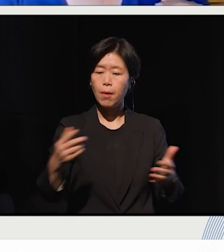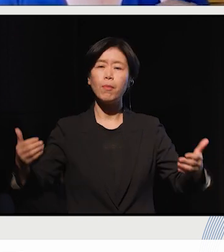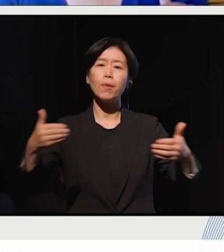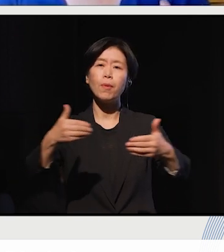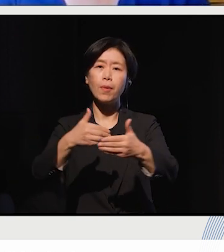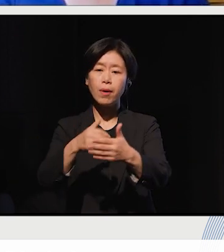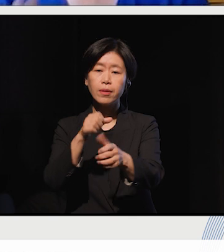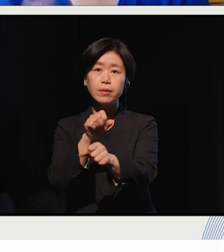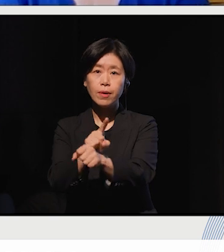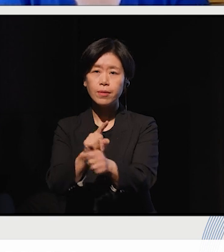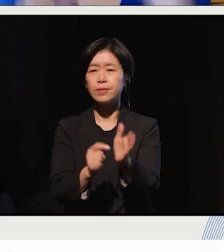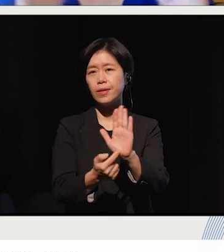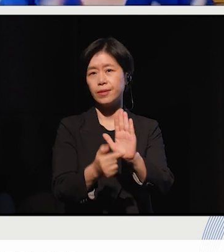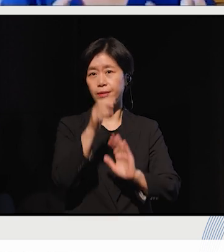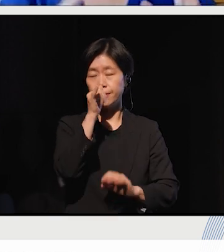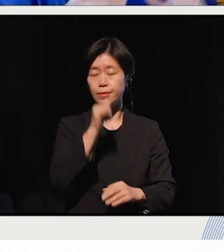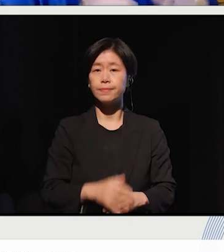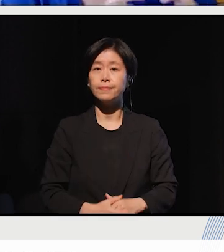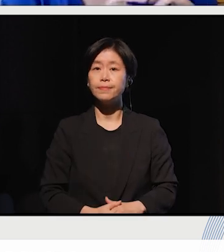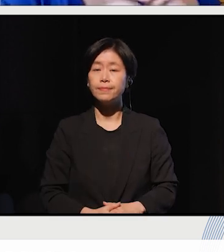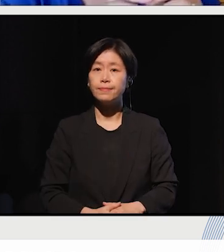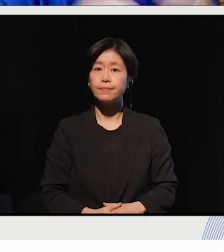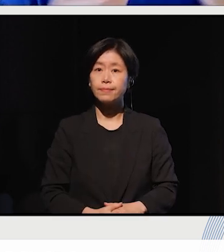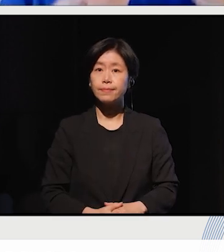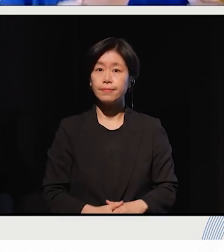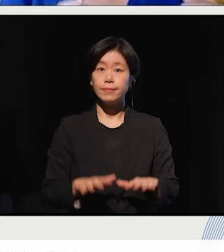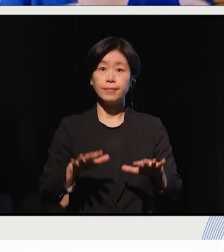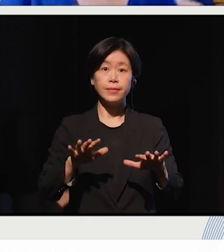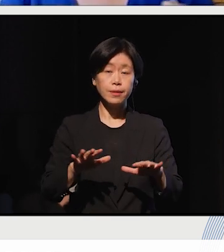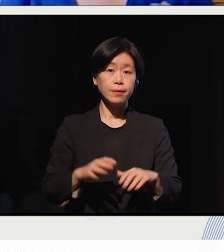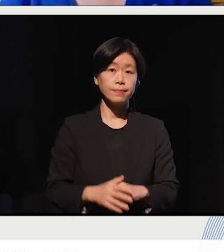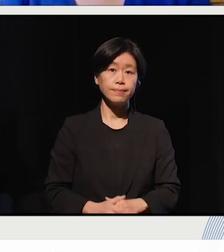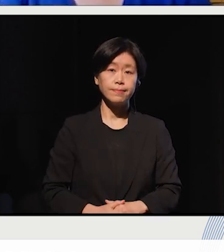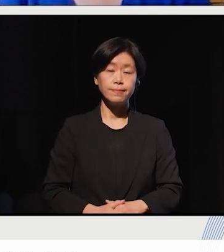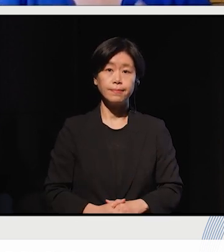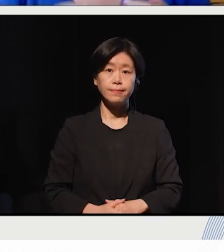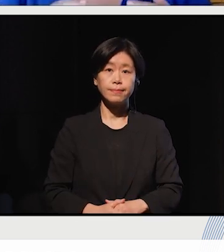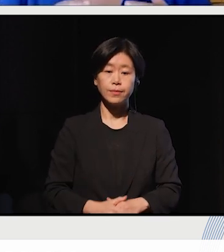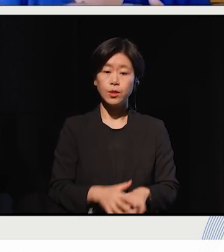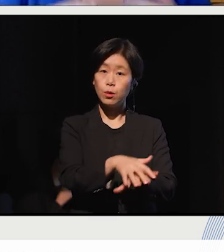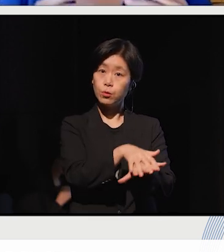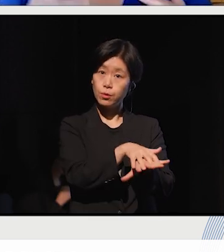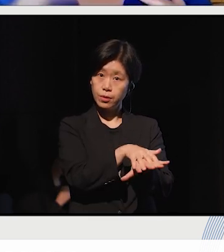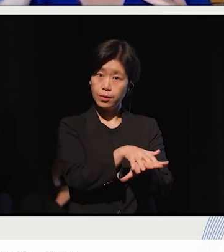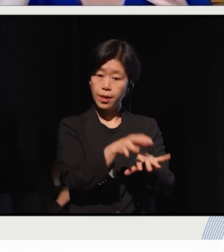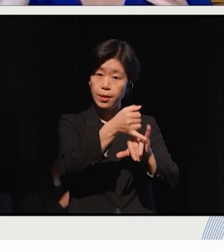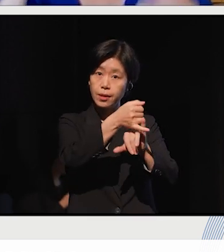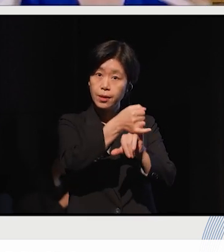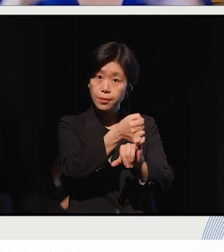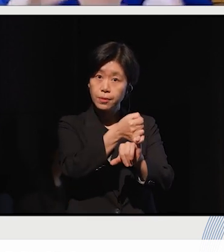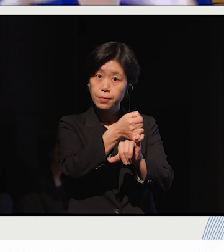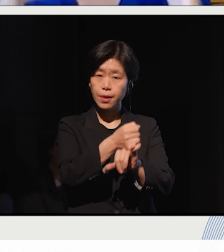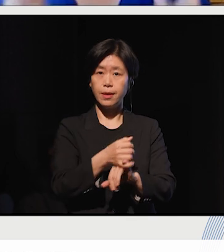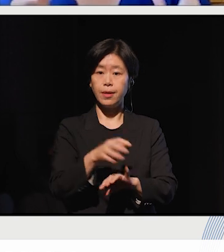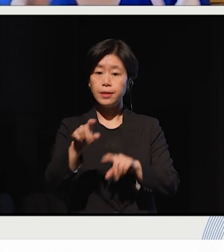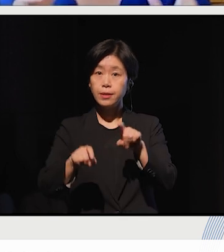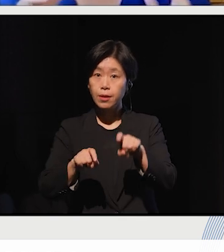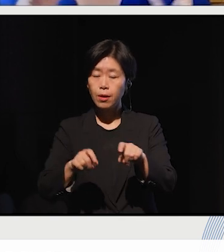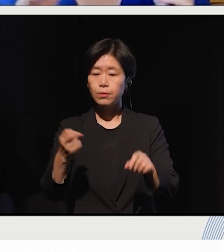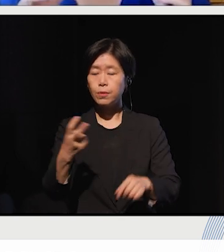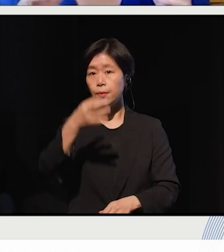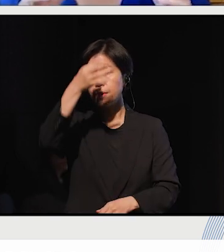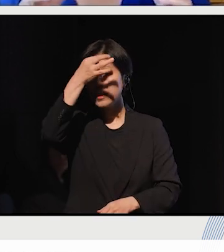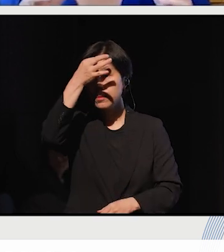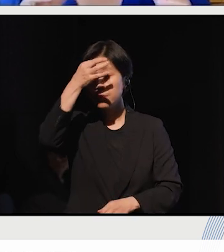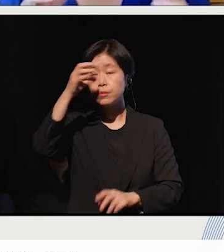inclusion. Now, a real technical part of the organizational commitment is to think about how you're going to organize